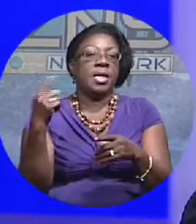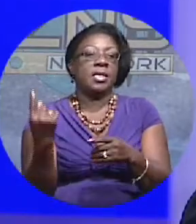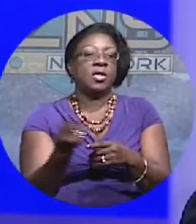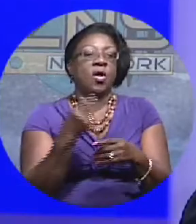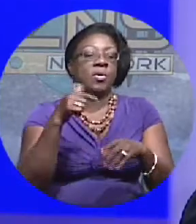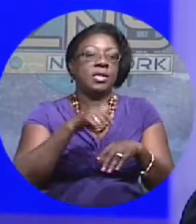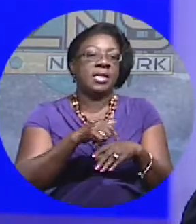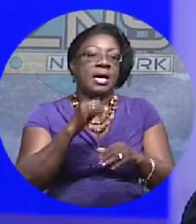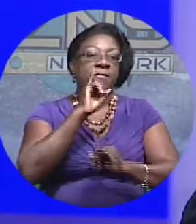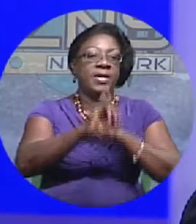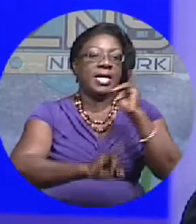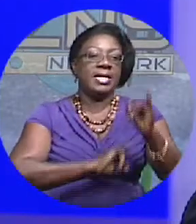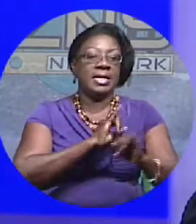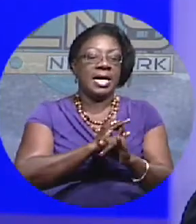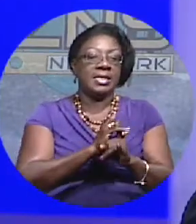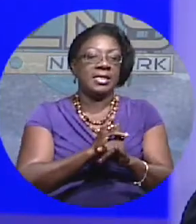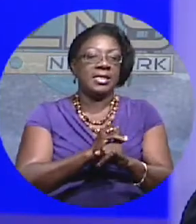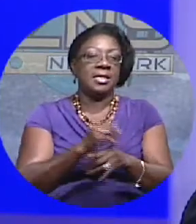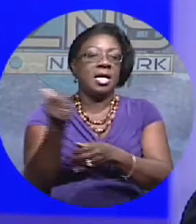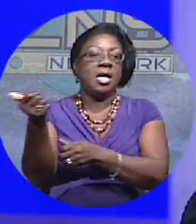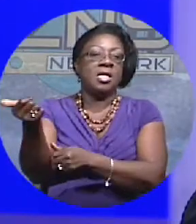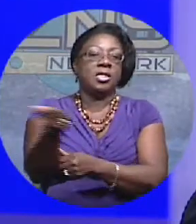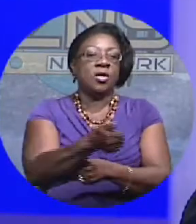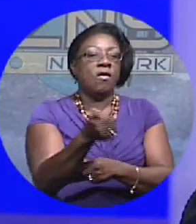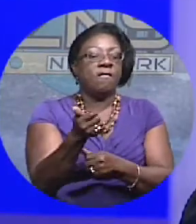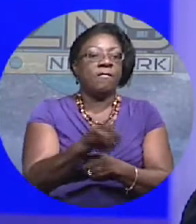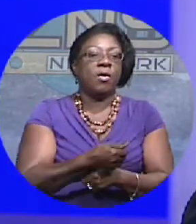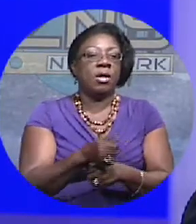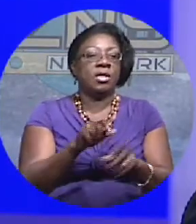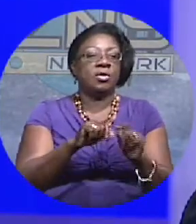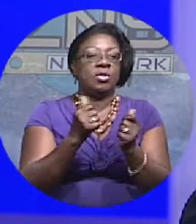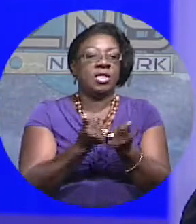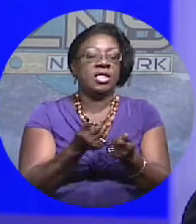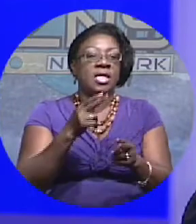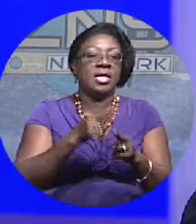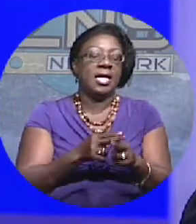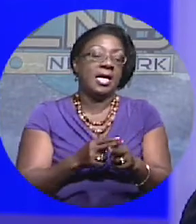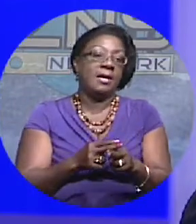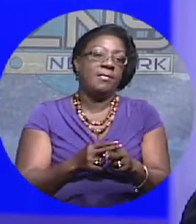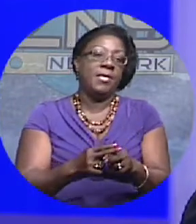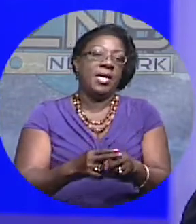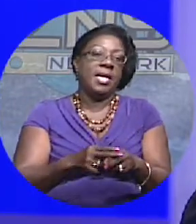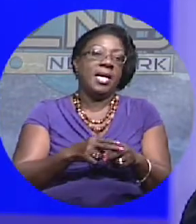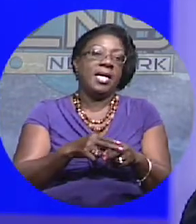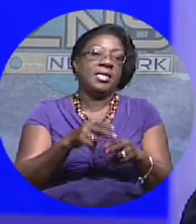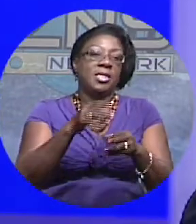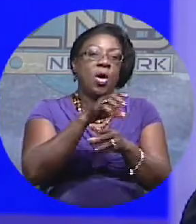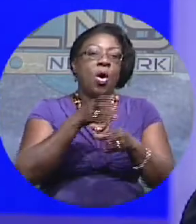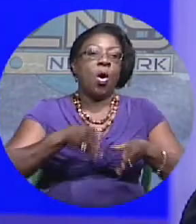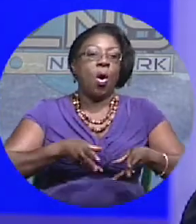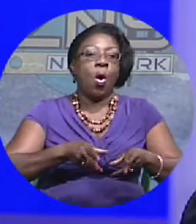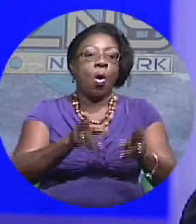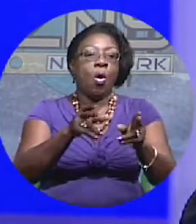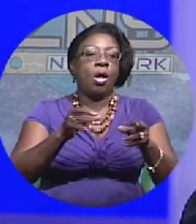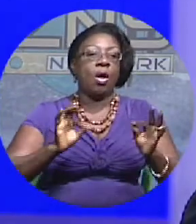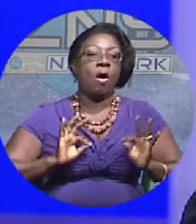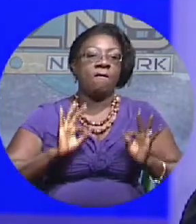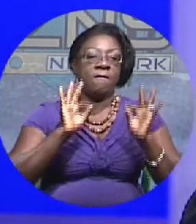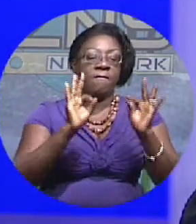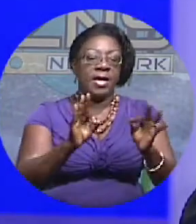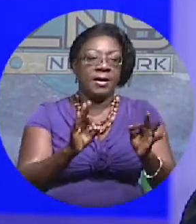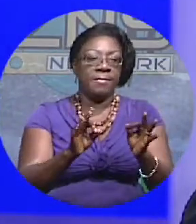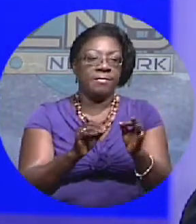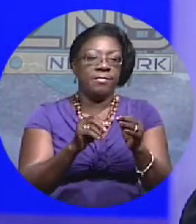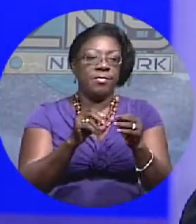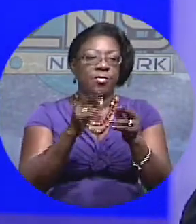International Softball Federation to announce its newest set of Hall of Fame inductees. And President of the Bahamas Softball Federation, Bert Dawson, is hoping the Bahamas will be